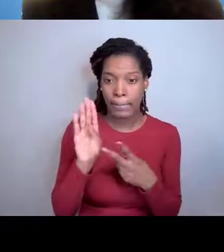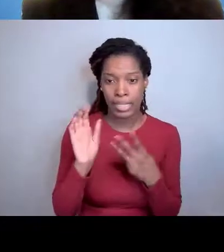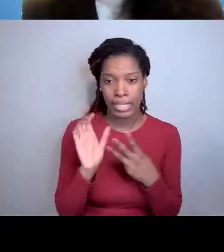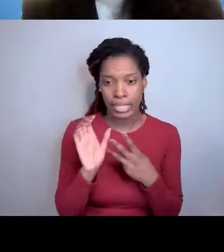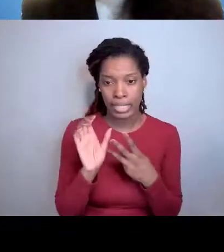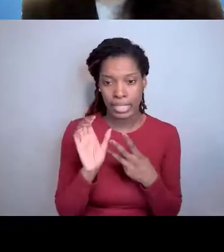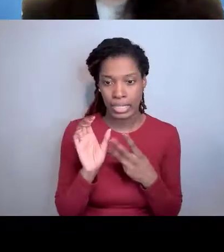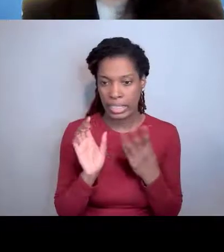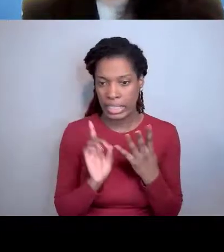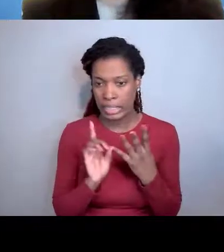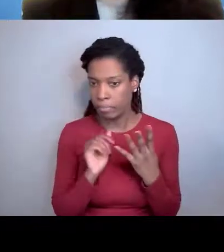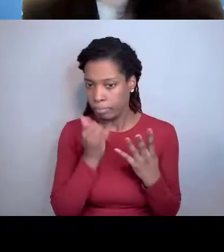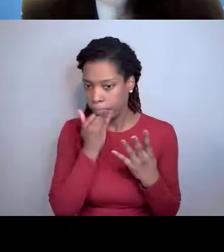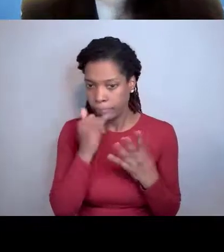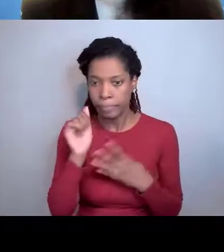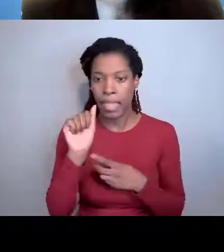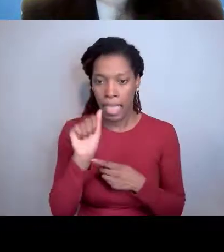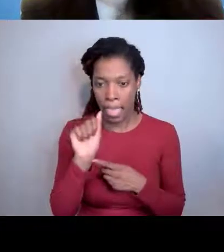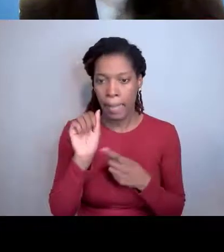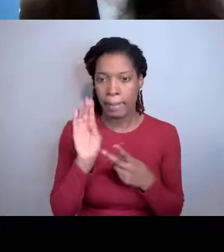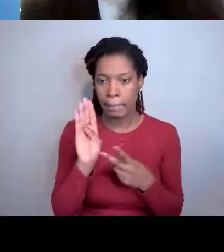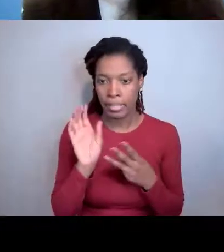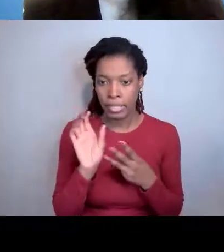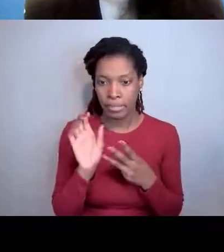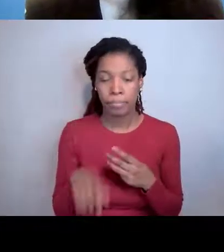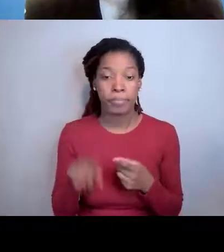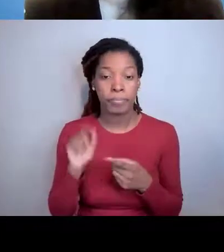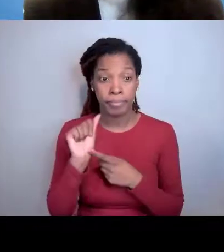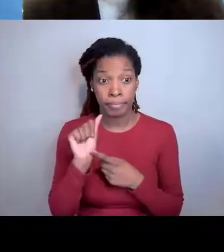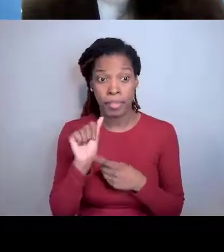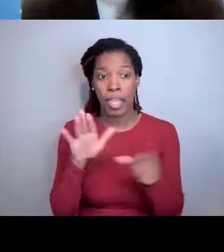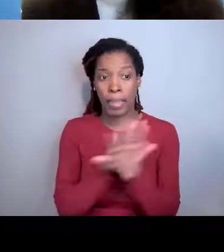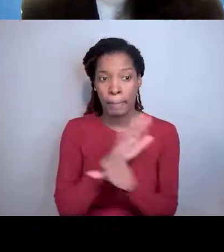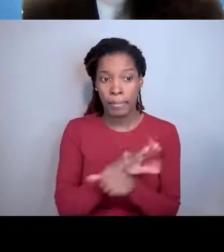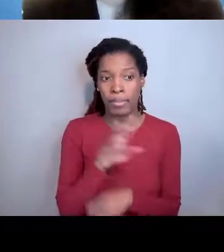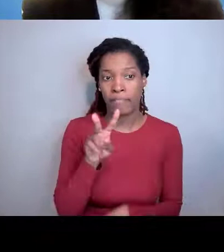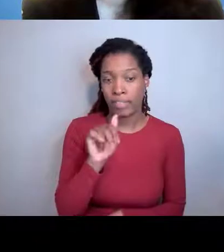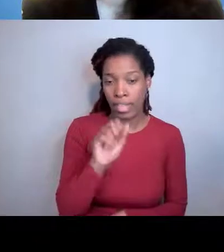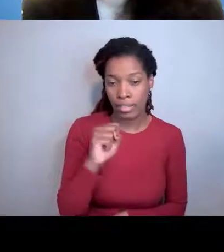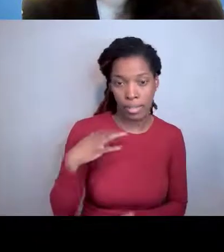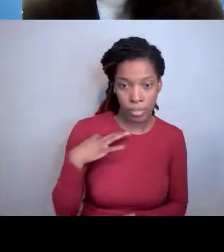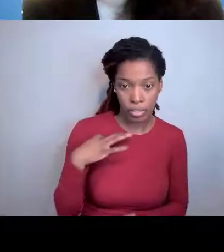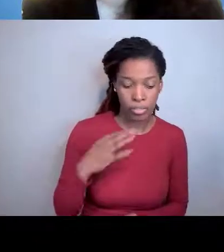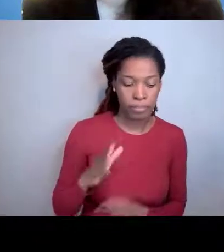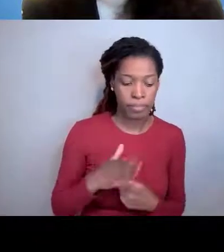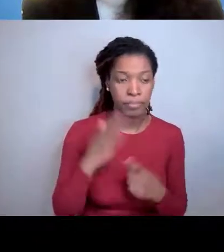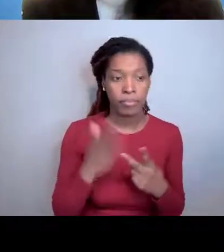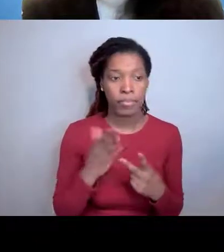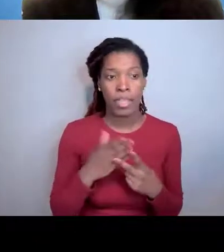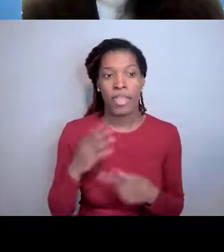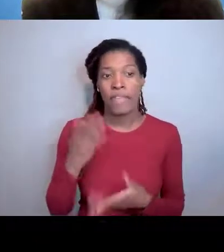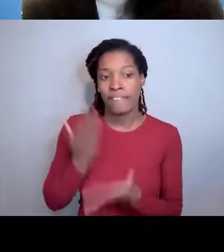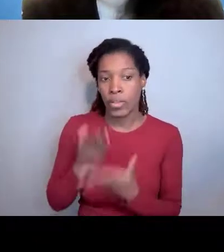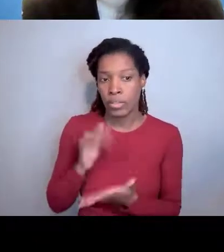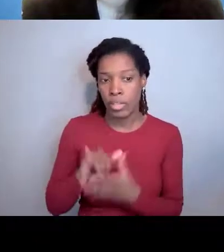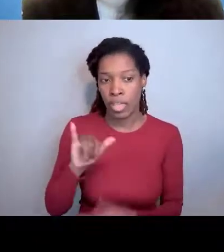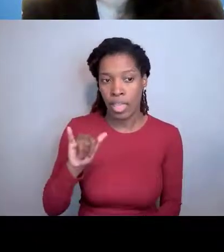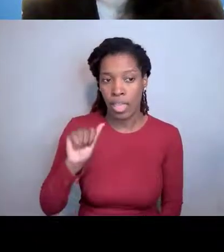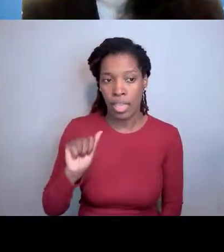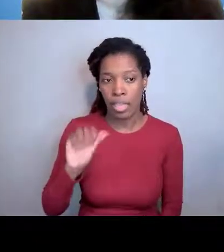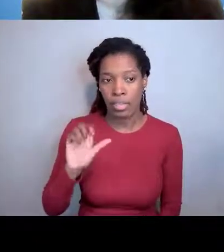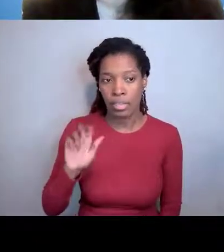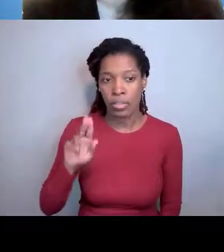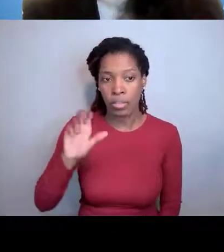A completed VAS, verification that the IACUC has reviewed and approved those sections of the grant that involve live